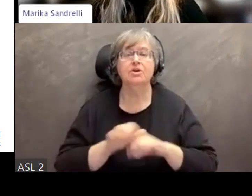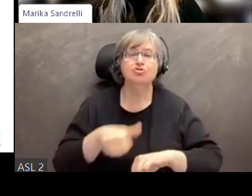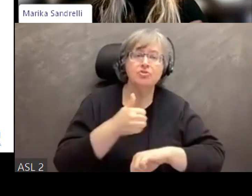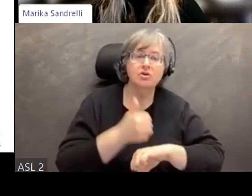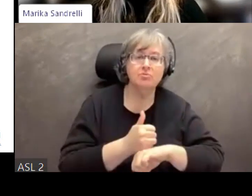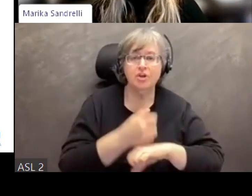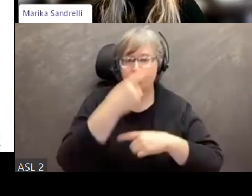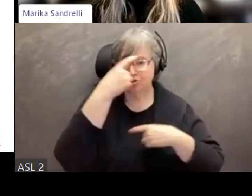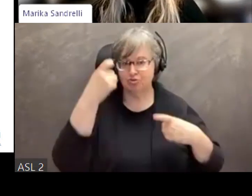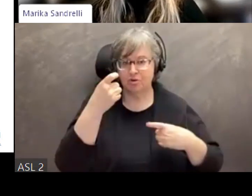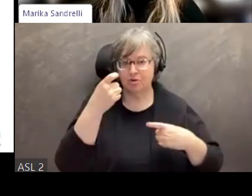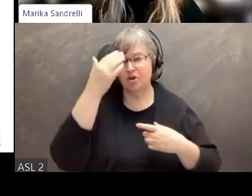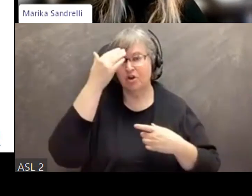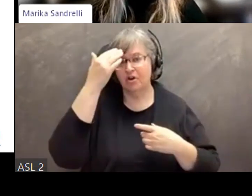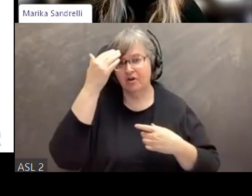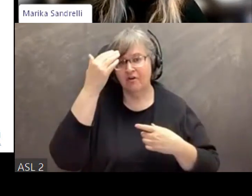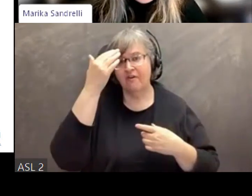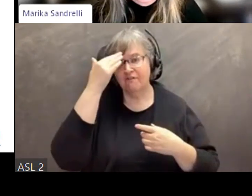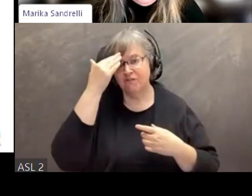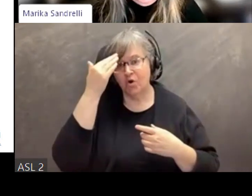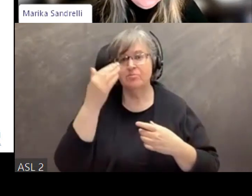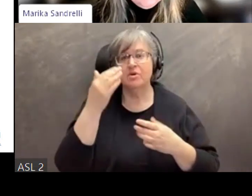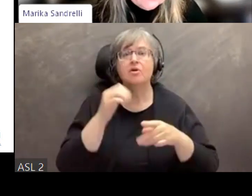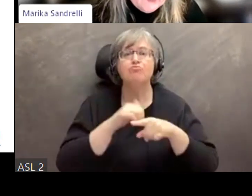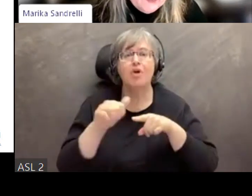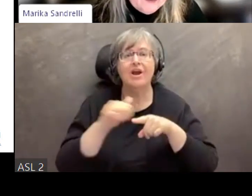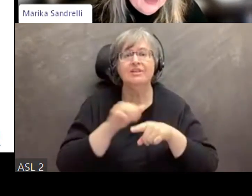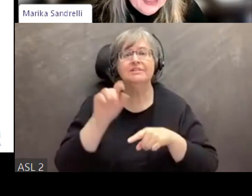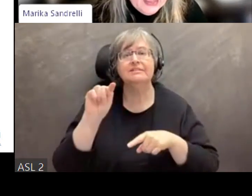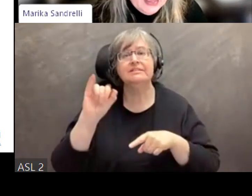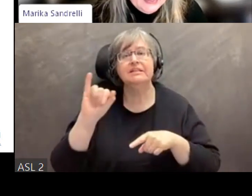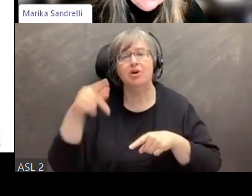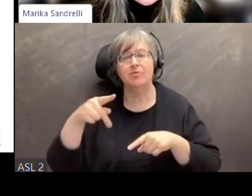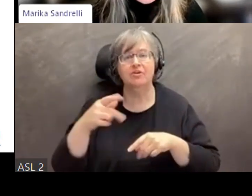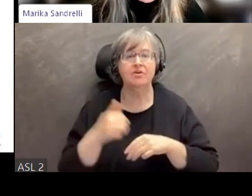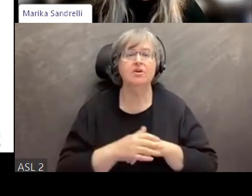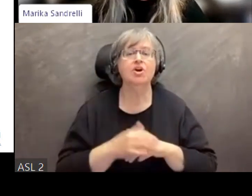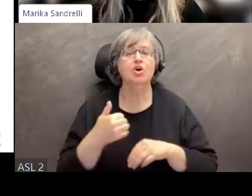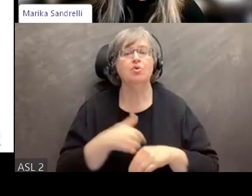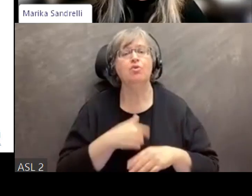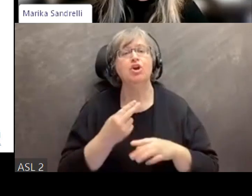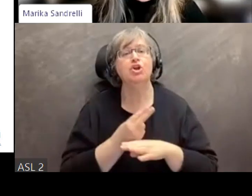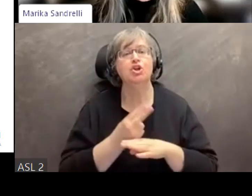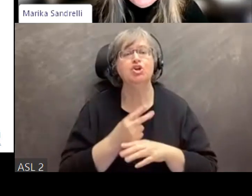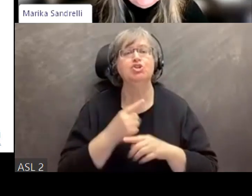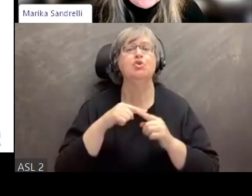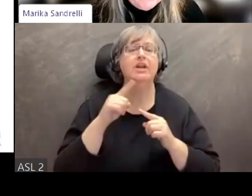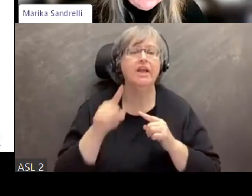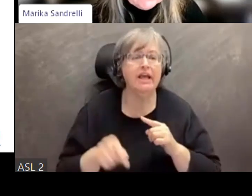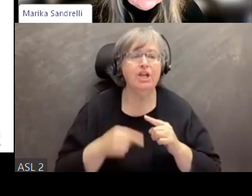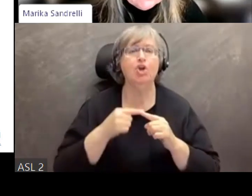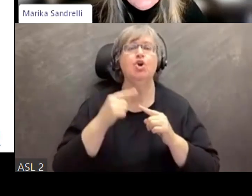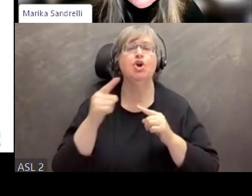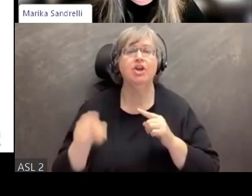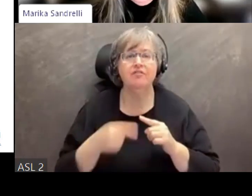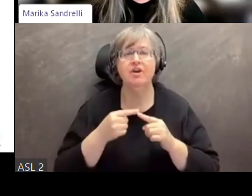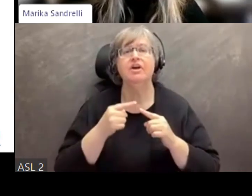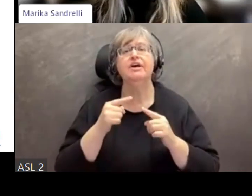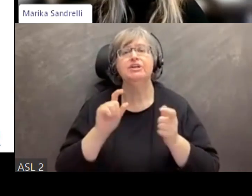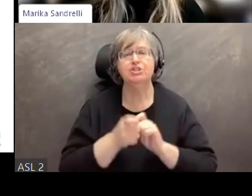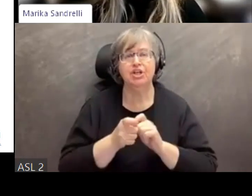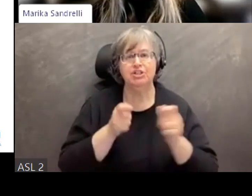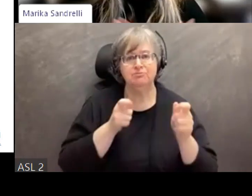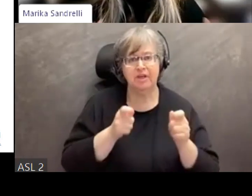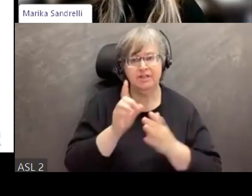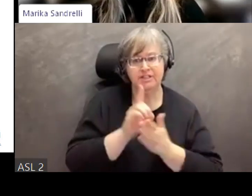implement trauma-informed practice, what we called TIP at the time. And we used an iterative change management design, and